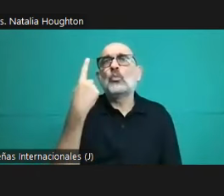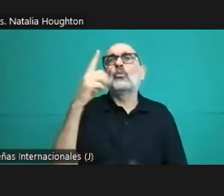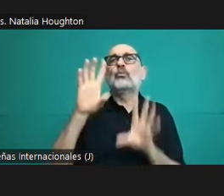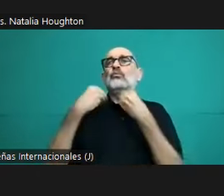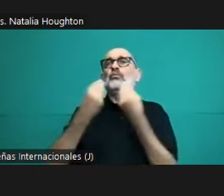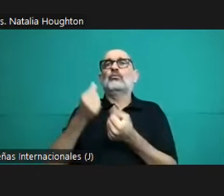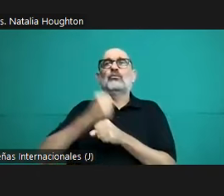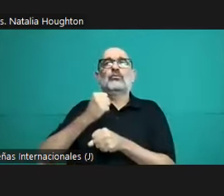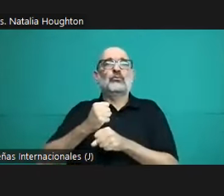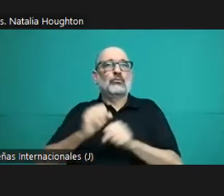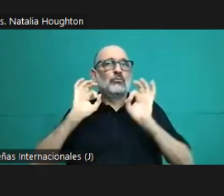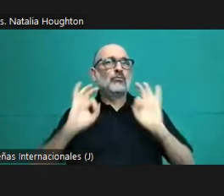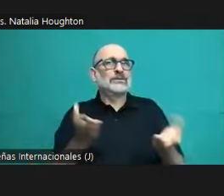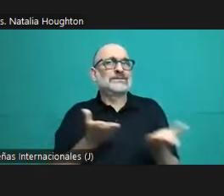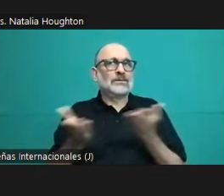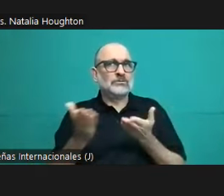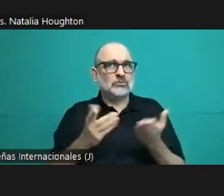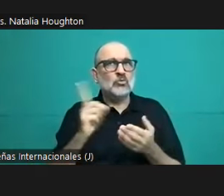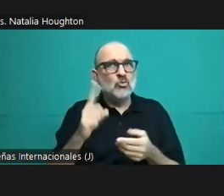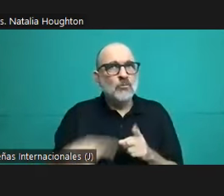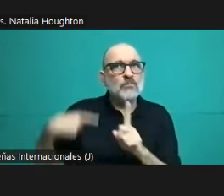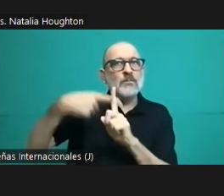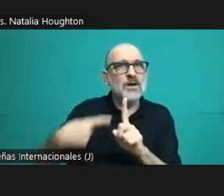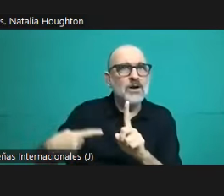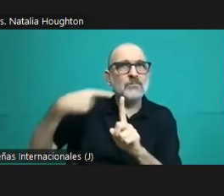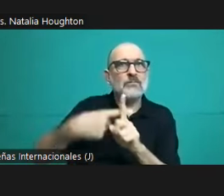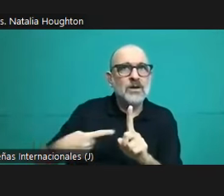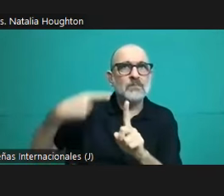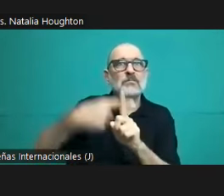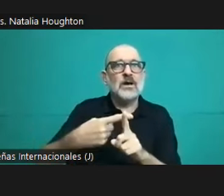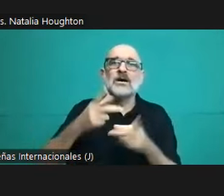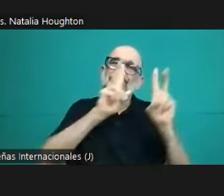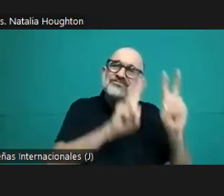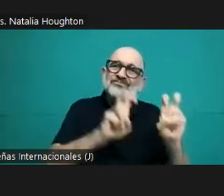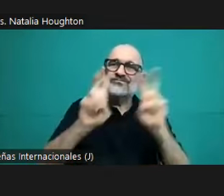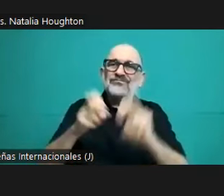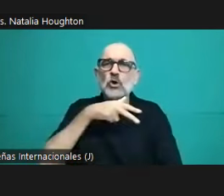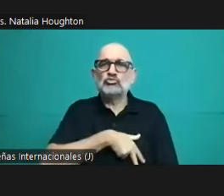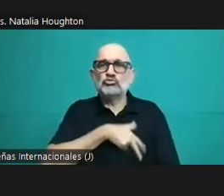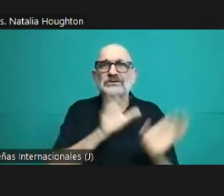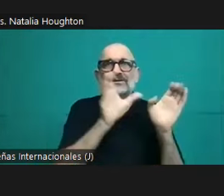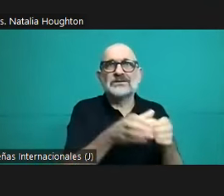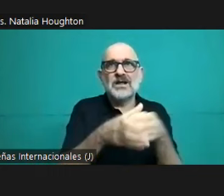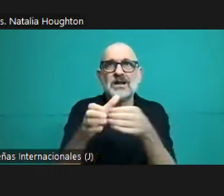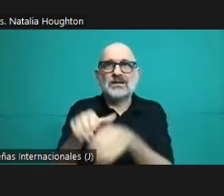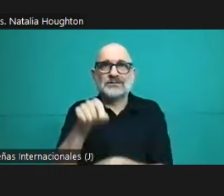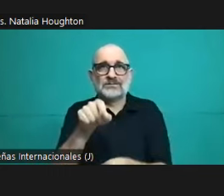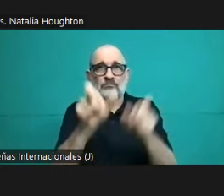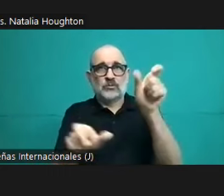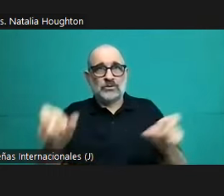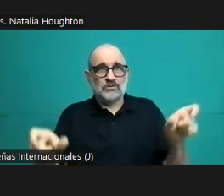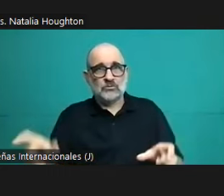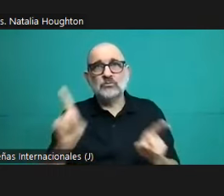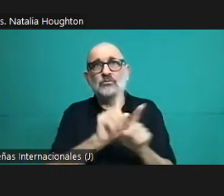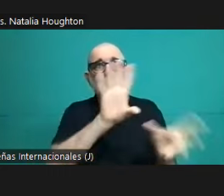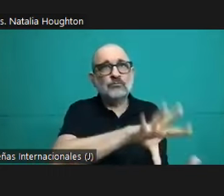also incorporating the challenges, social challenges of these populations. And as a result